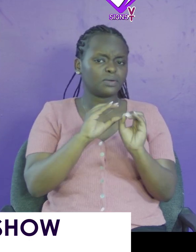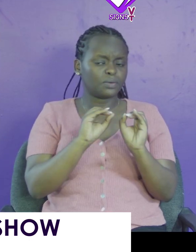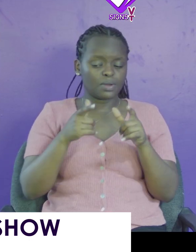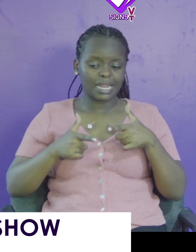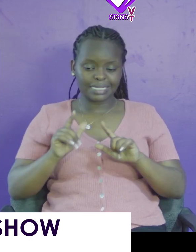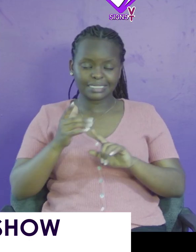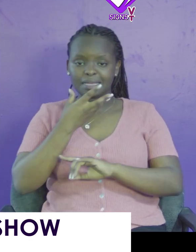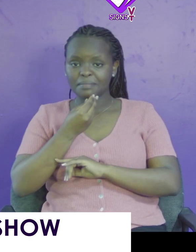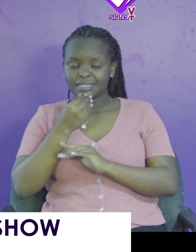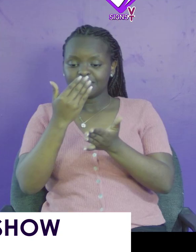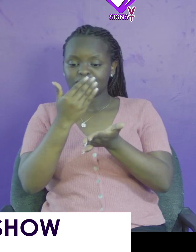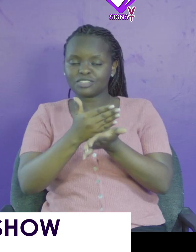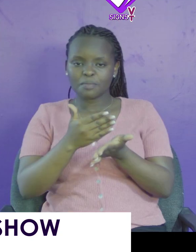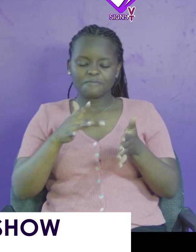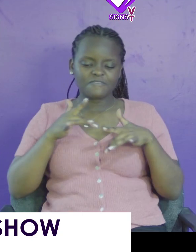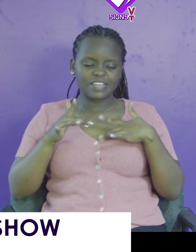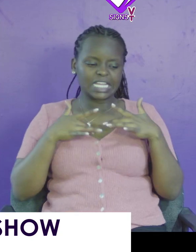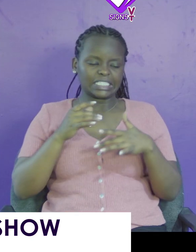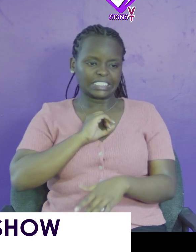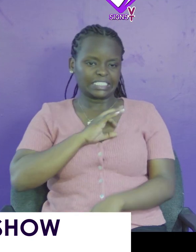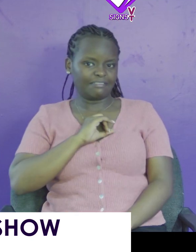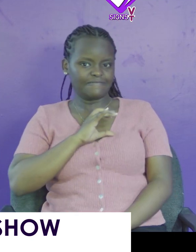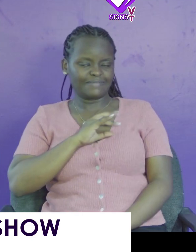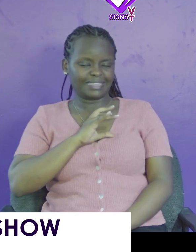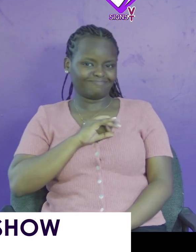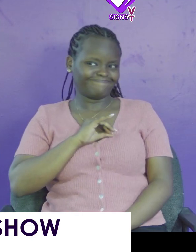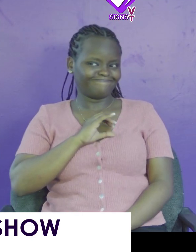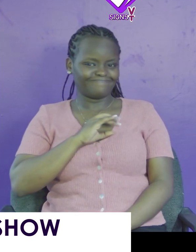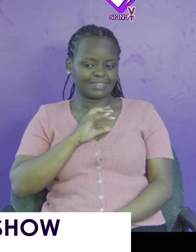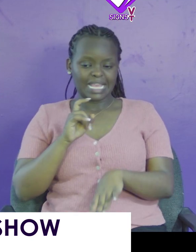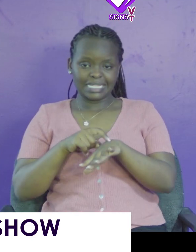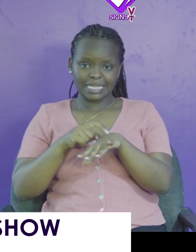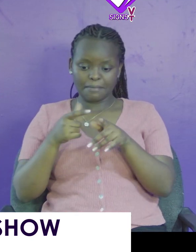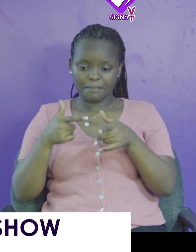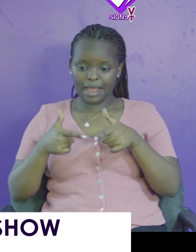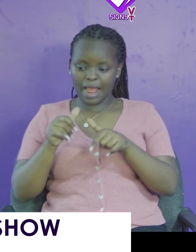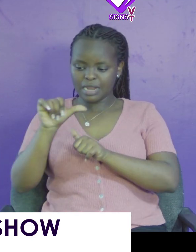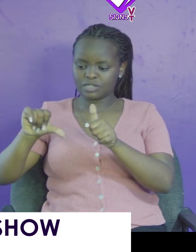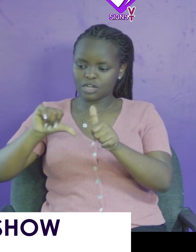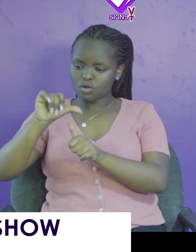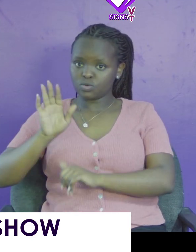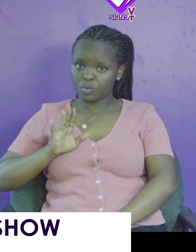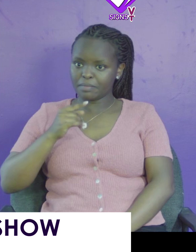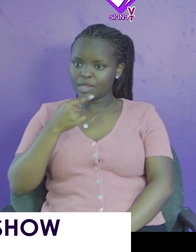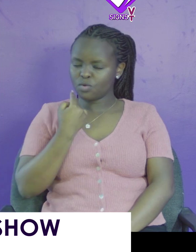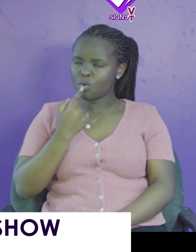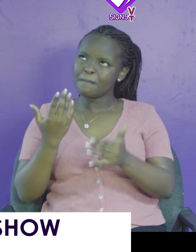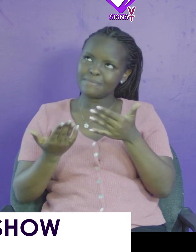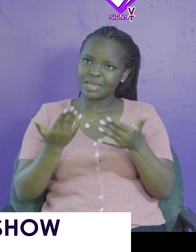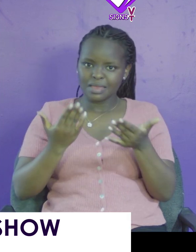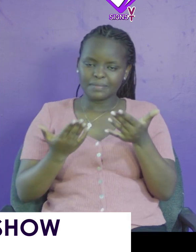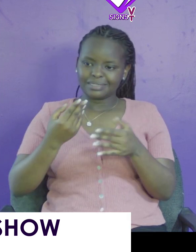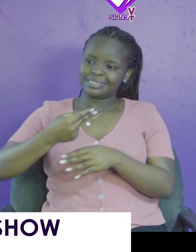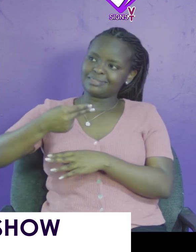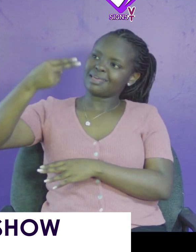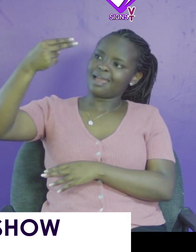men stop feeling insecure whenever they are around women who are maybe in the high